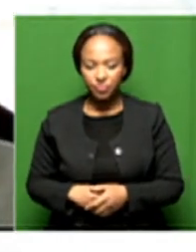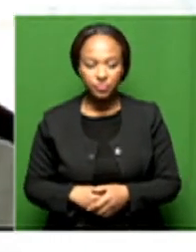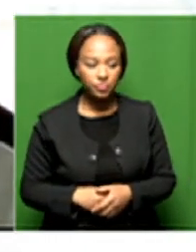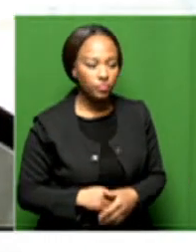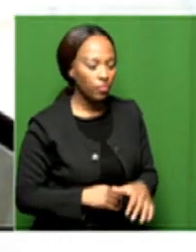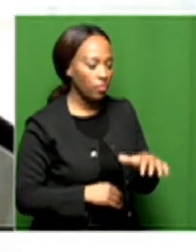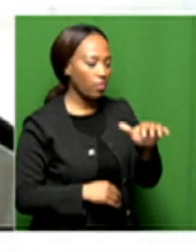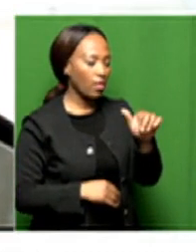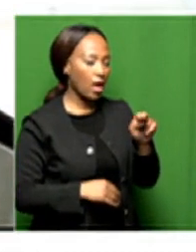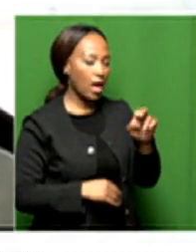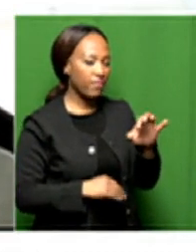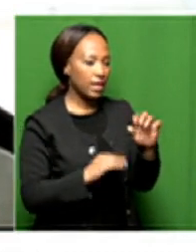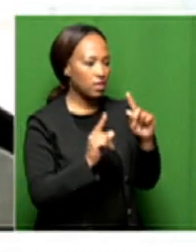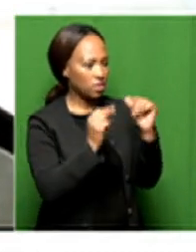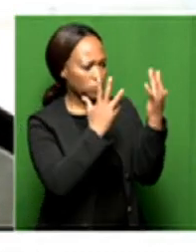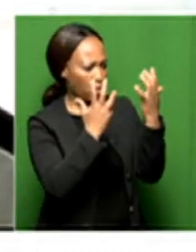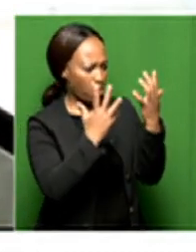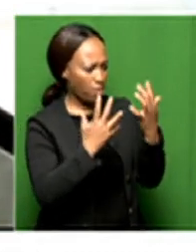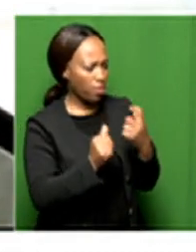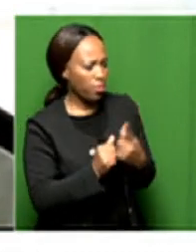is the Averly score calculated?